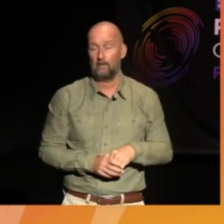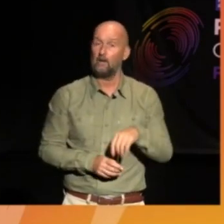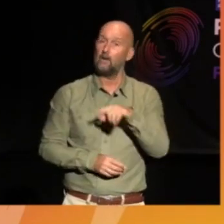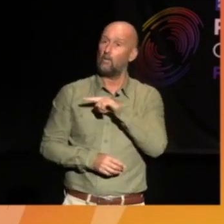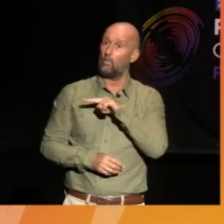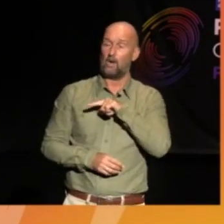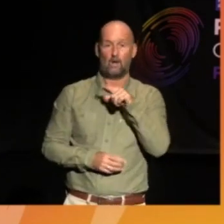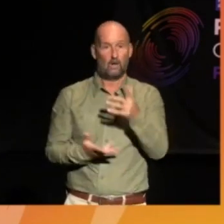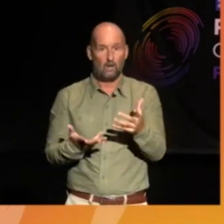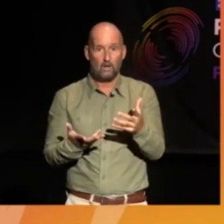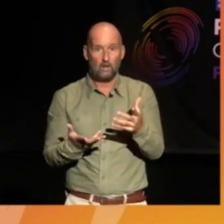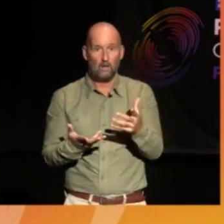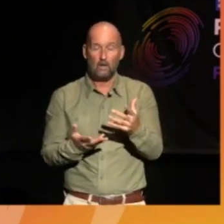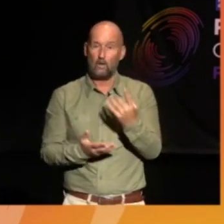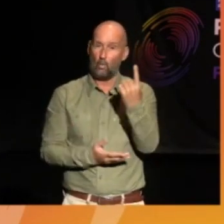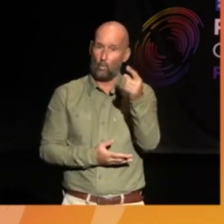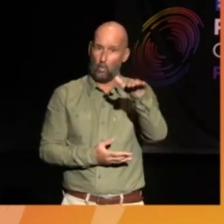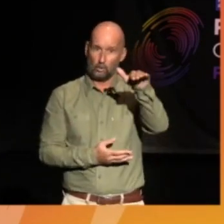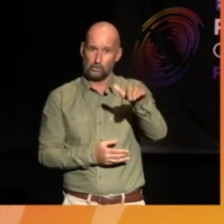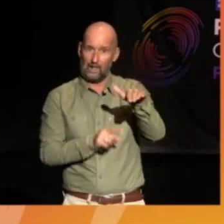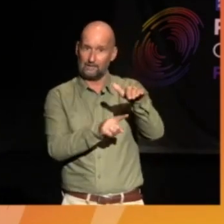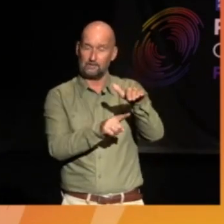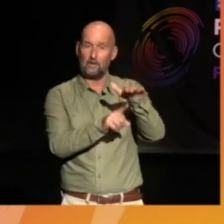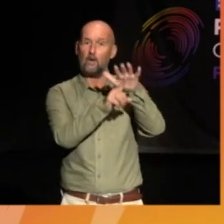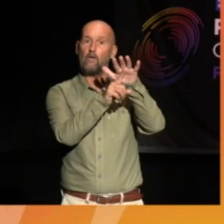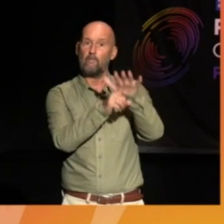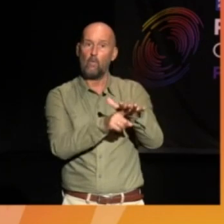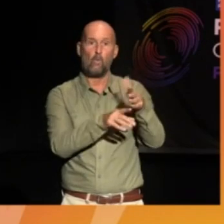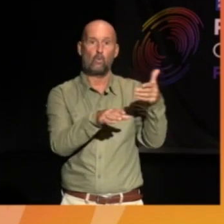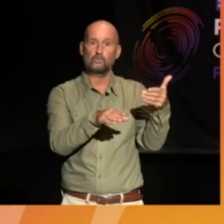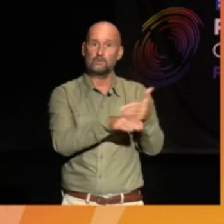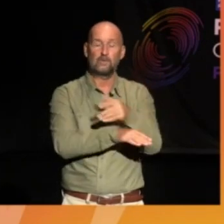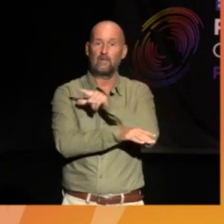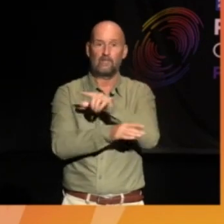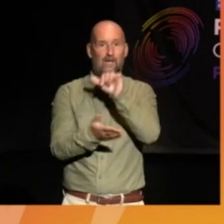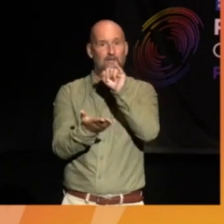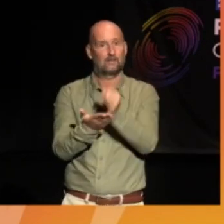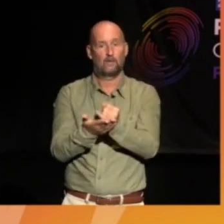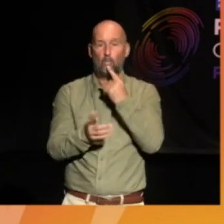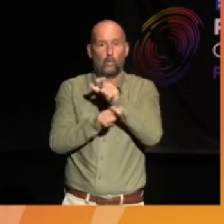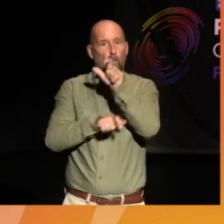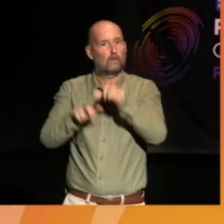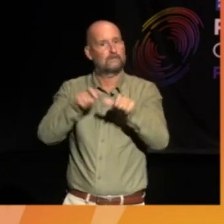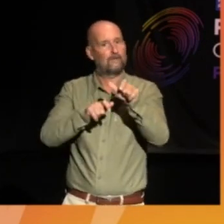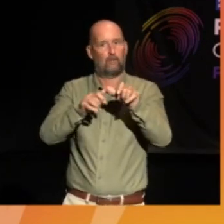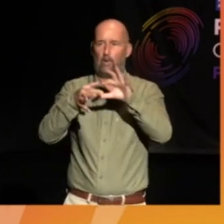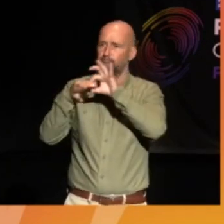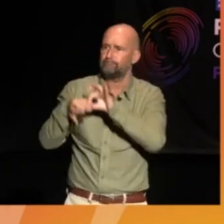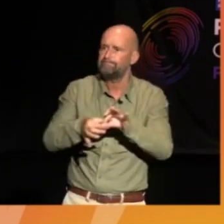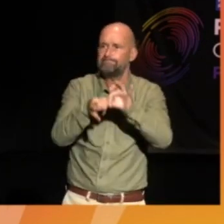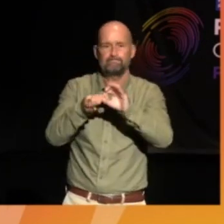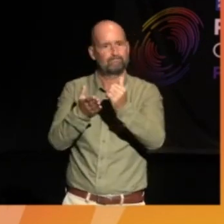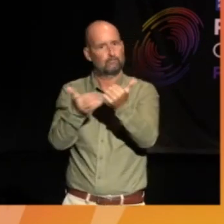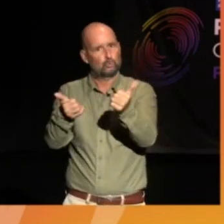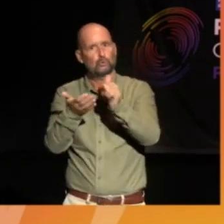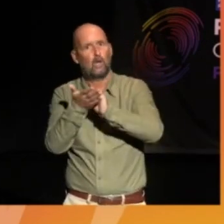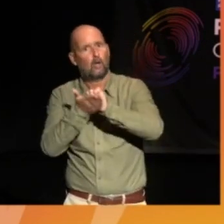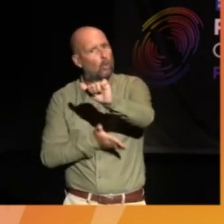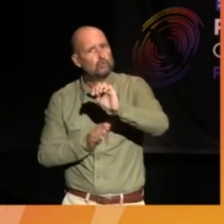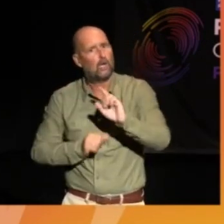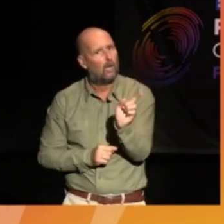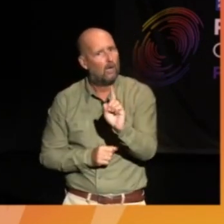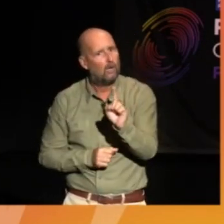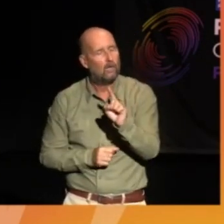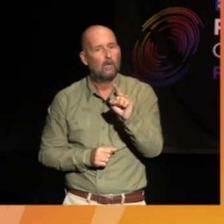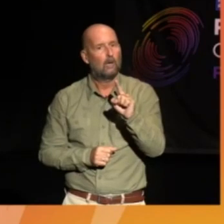of children, even if one single child is forced into slavery, then we cannot call ourselves civilized and cultured. So I am being